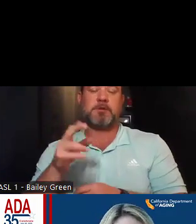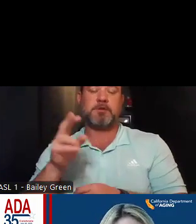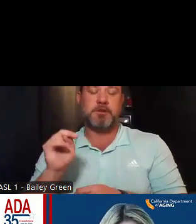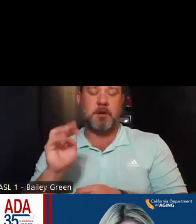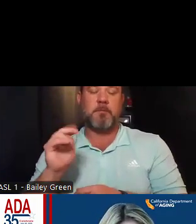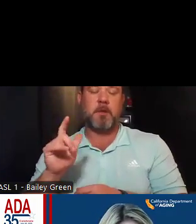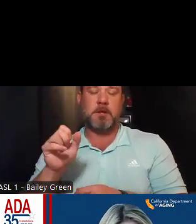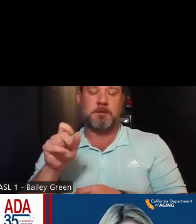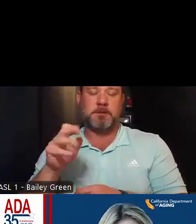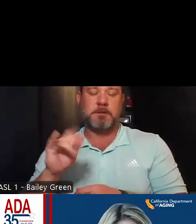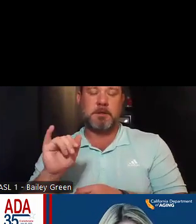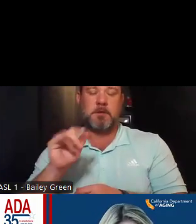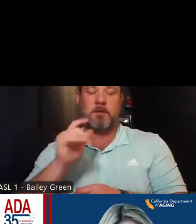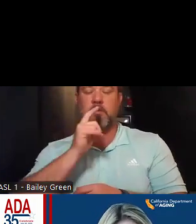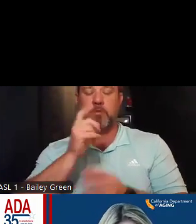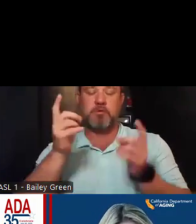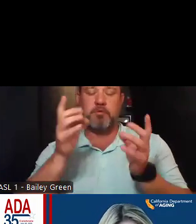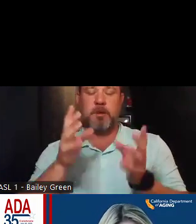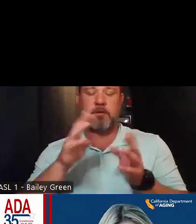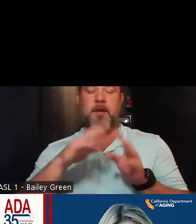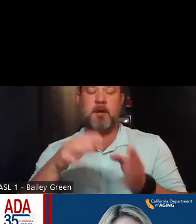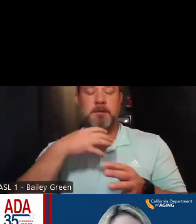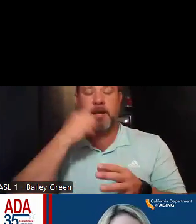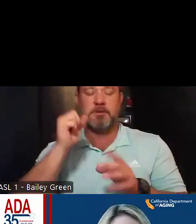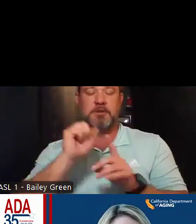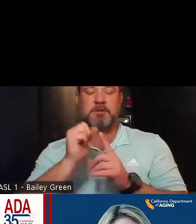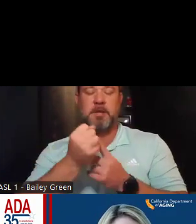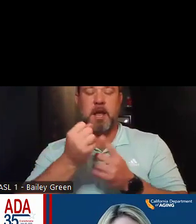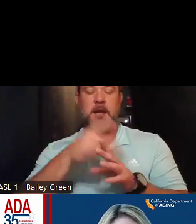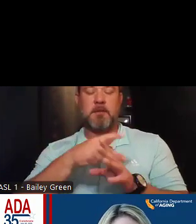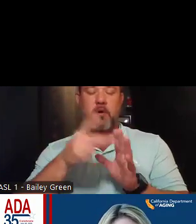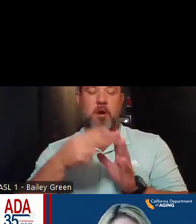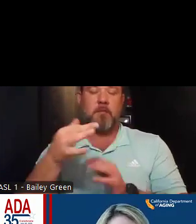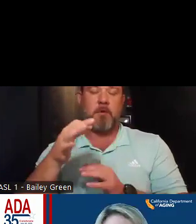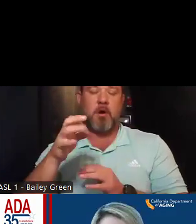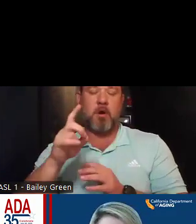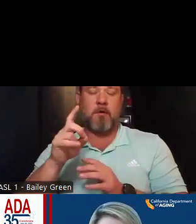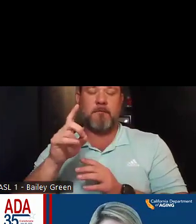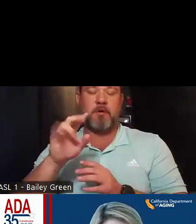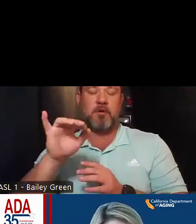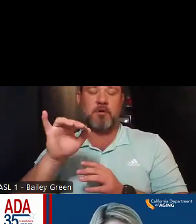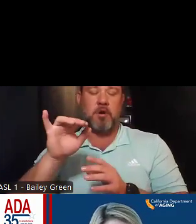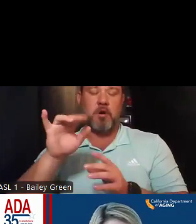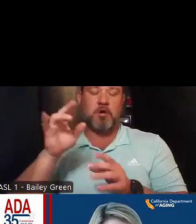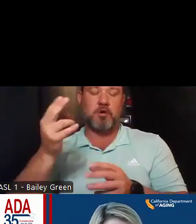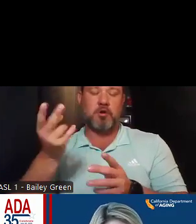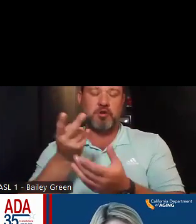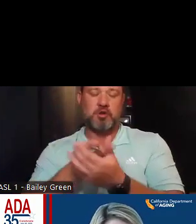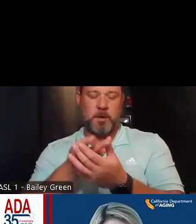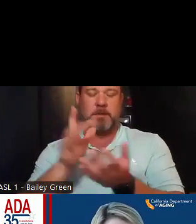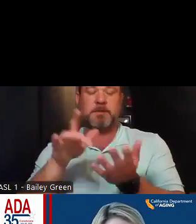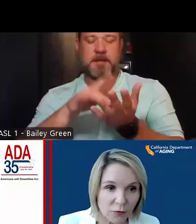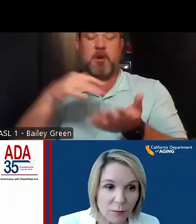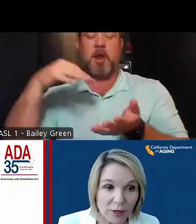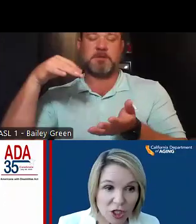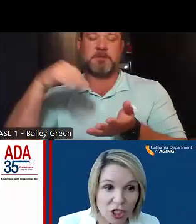is the director of the Housing and Aging Society program at the Harvard Joint Center on Housing Studies. We are so